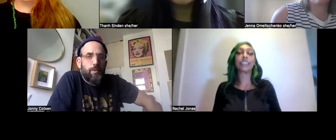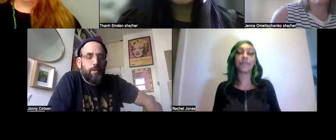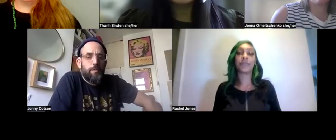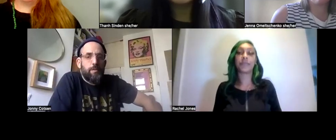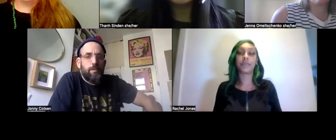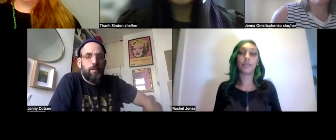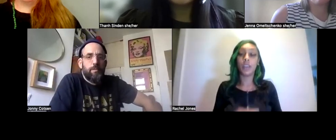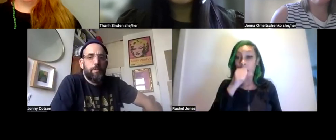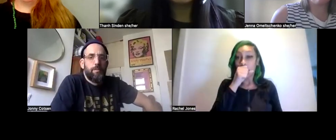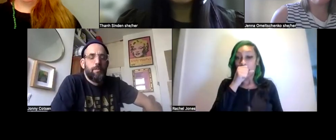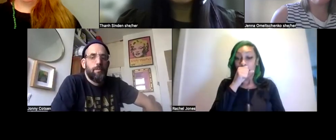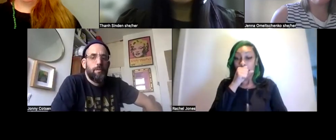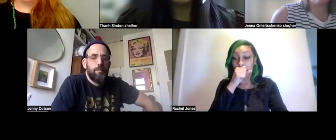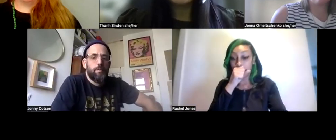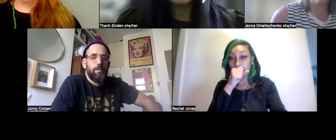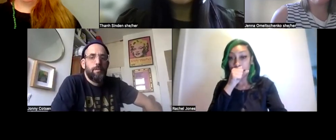and